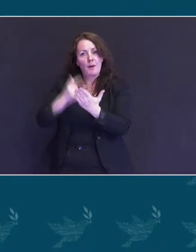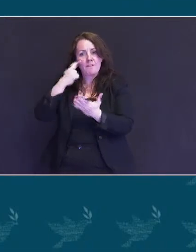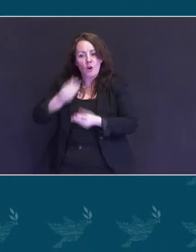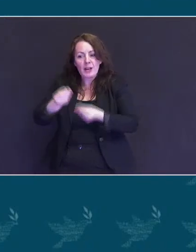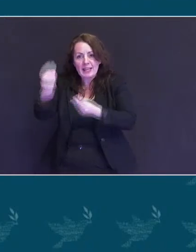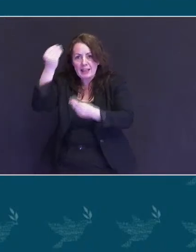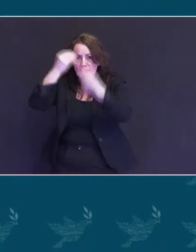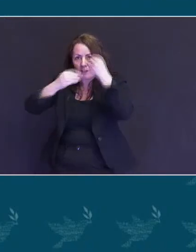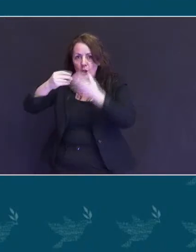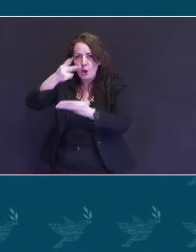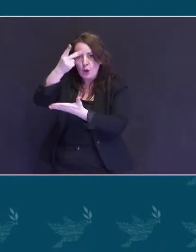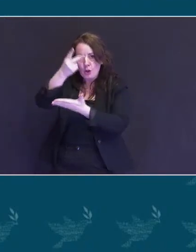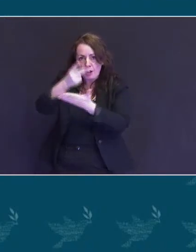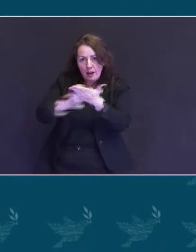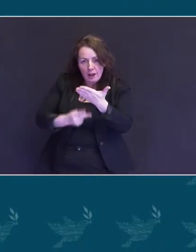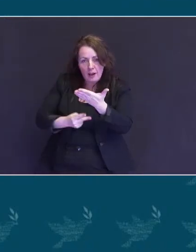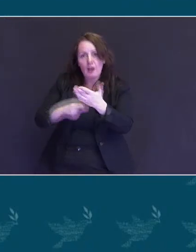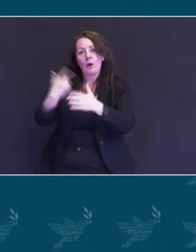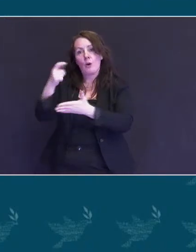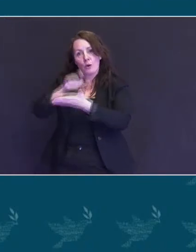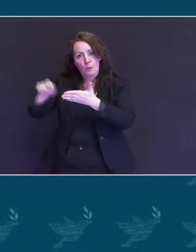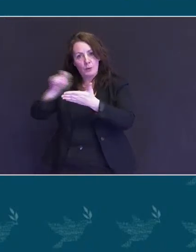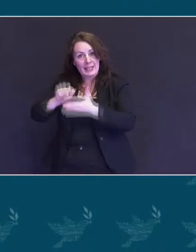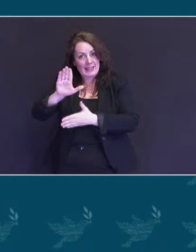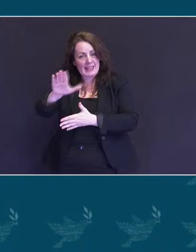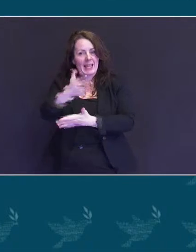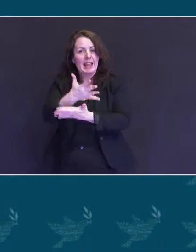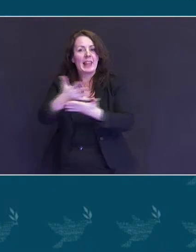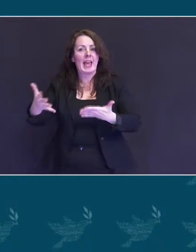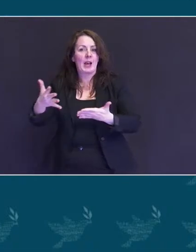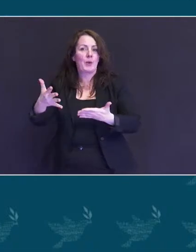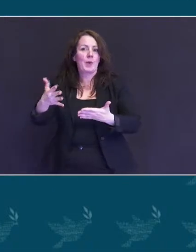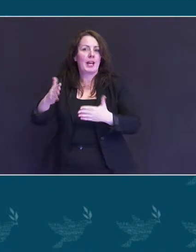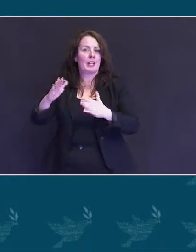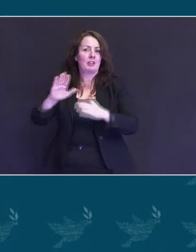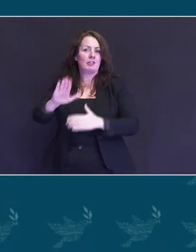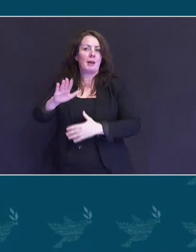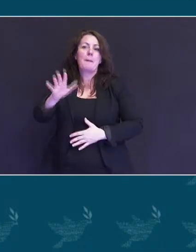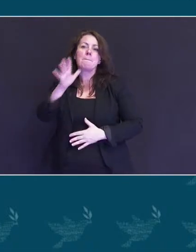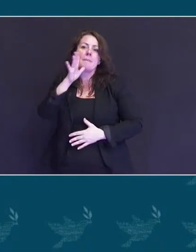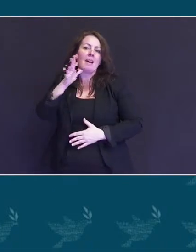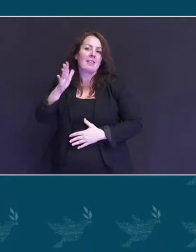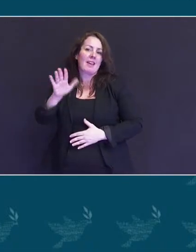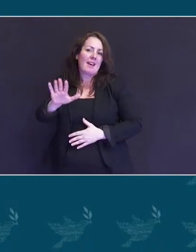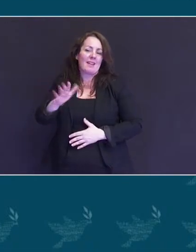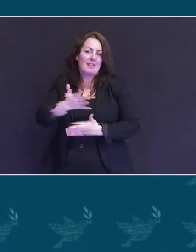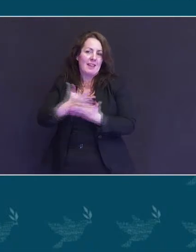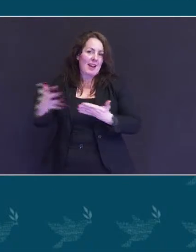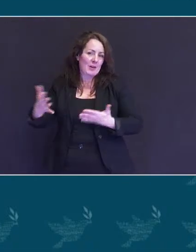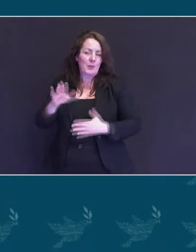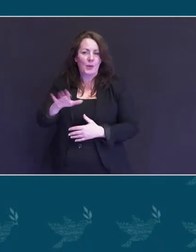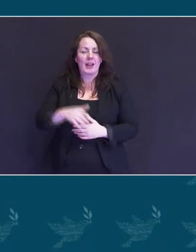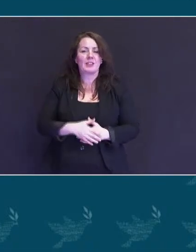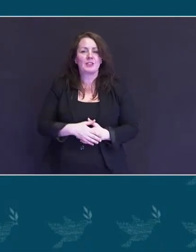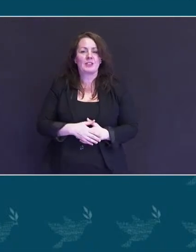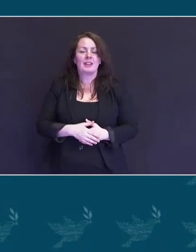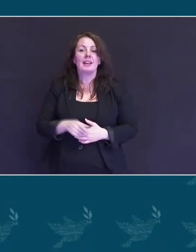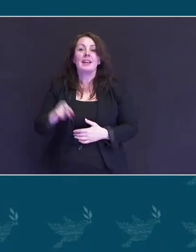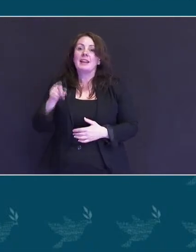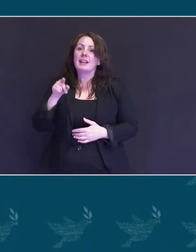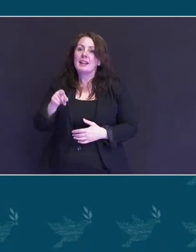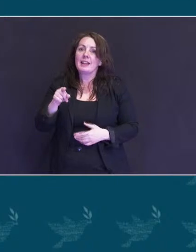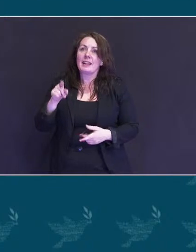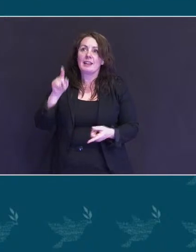of subjects. We have largely been using mother tongue in our inception grades